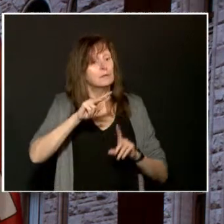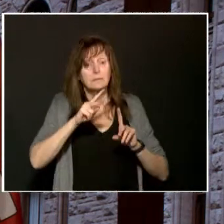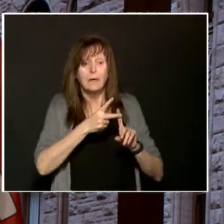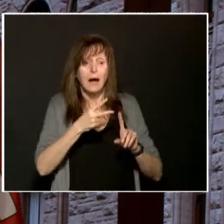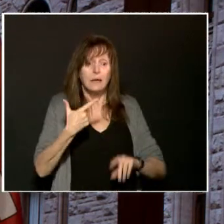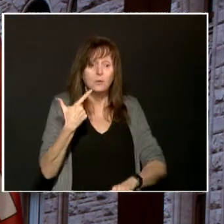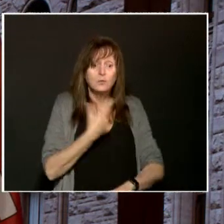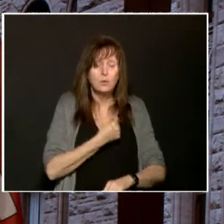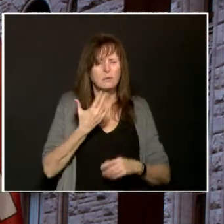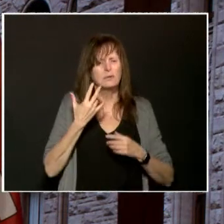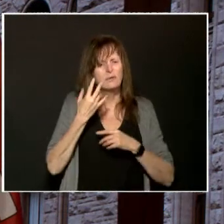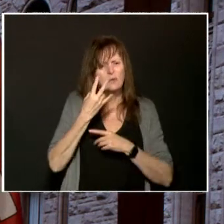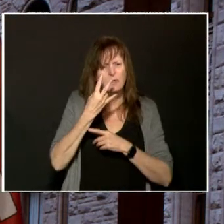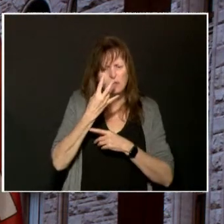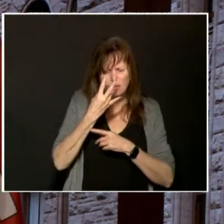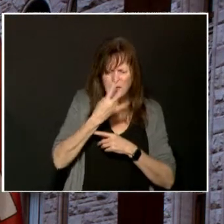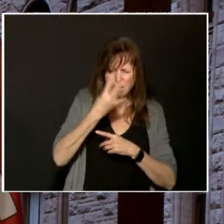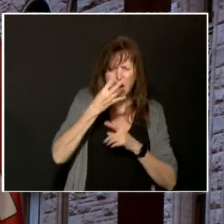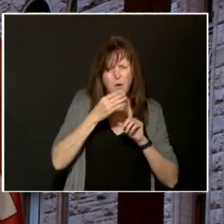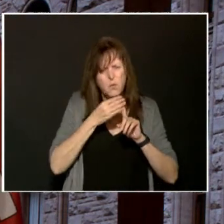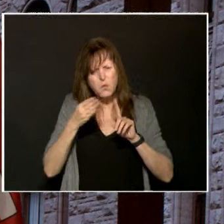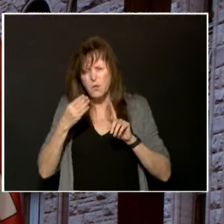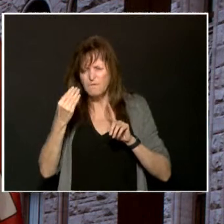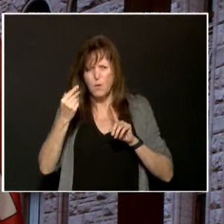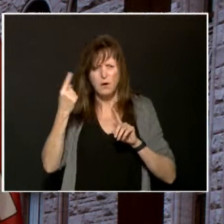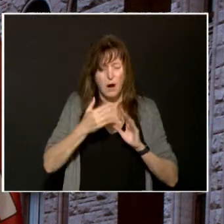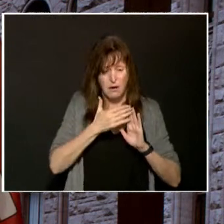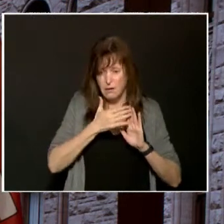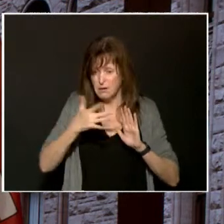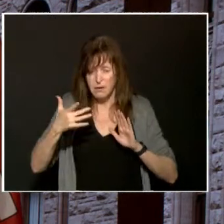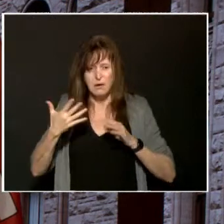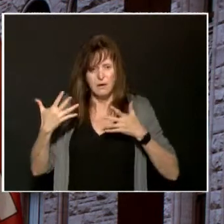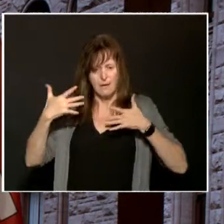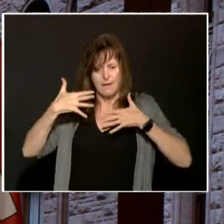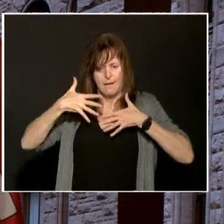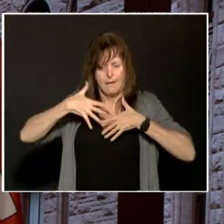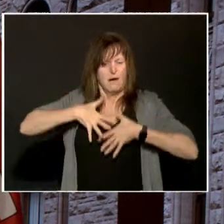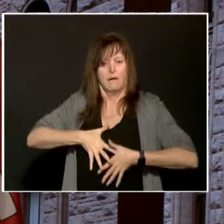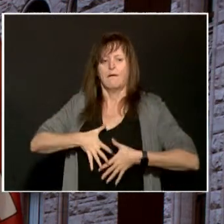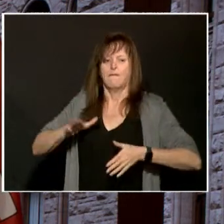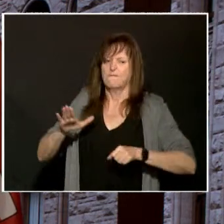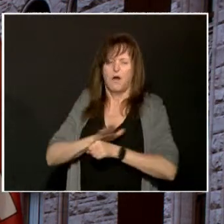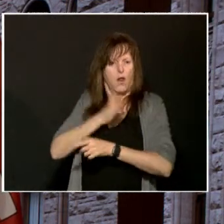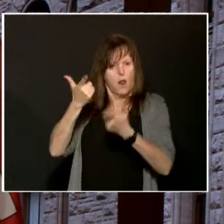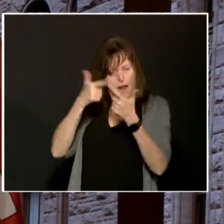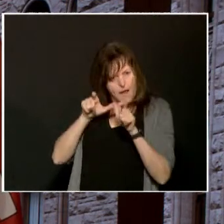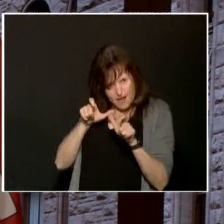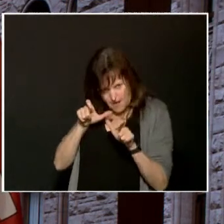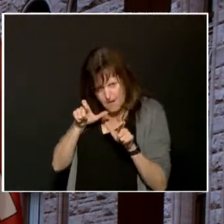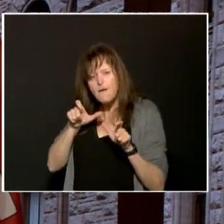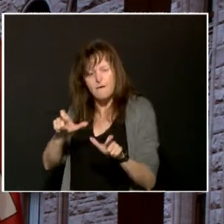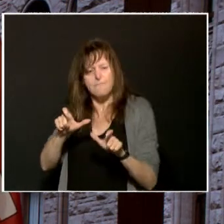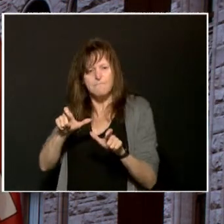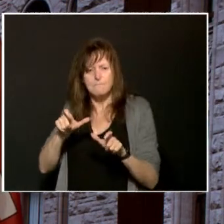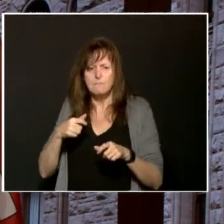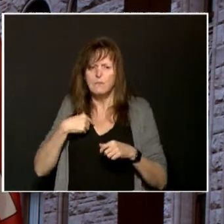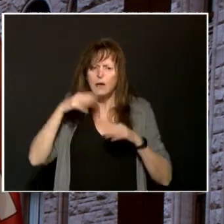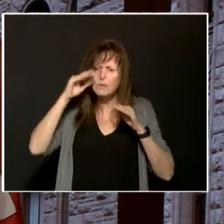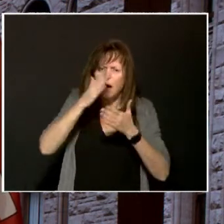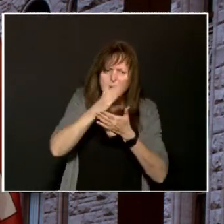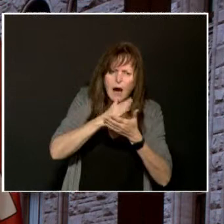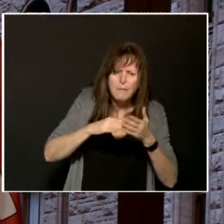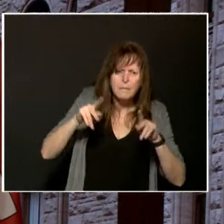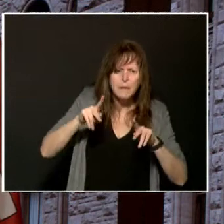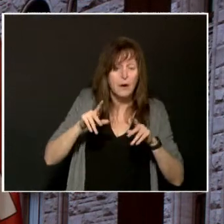So it's not unexpected that we would get some cases in people even who have had 2 doses. The